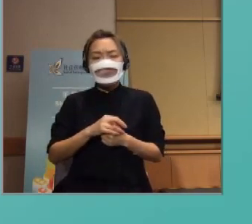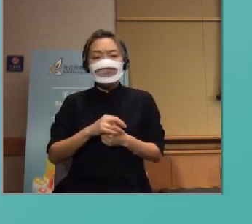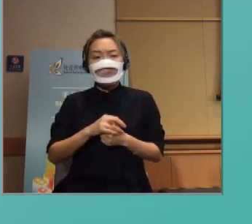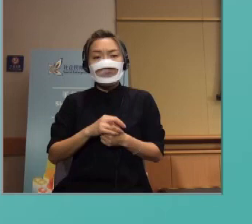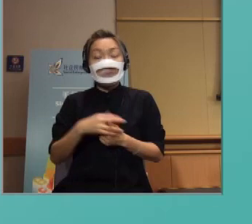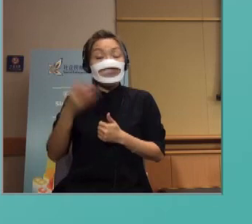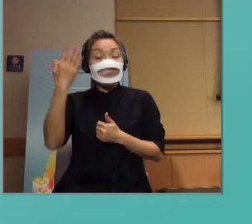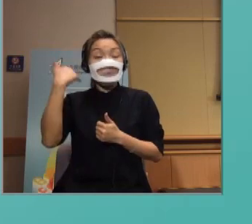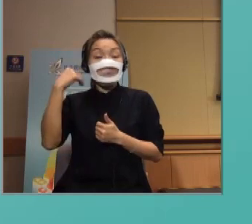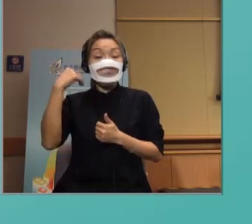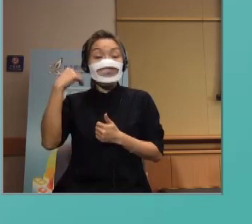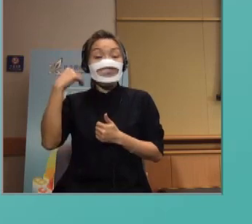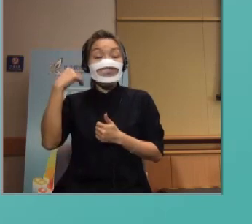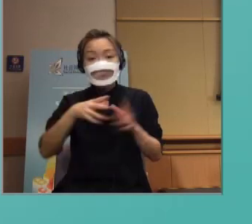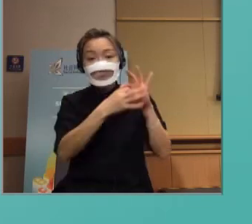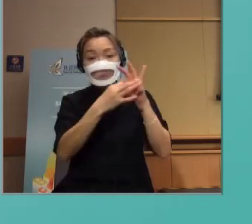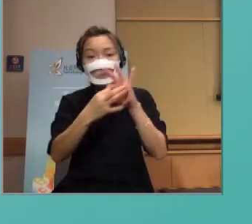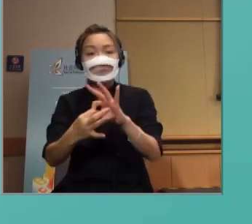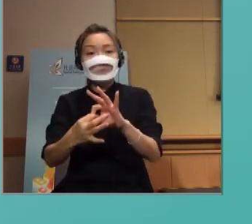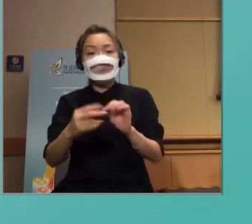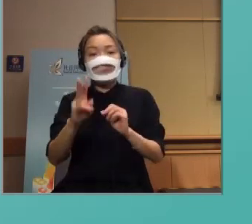social causes, for social reasons.